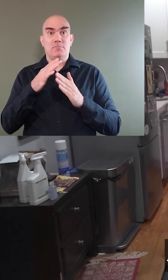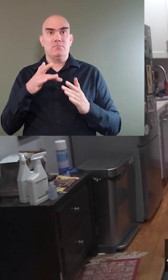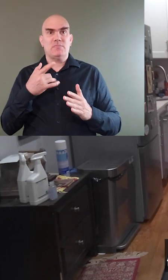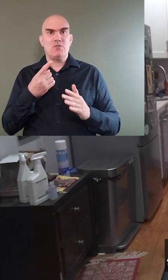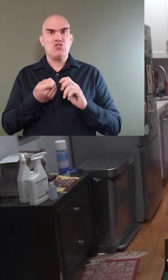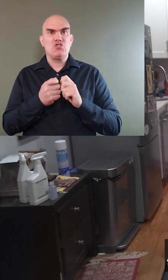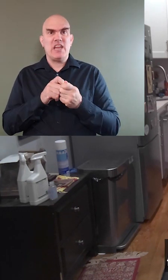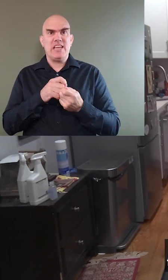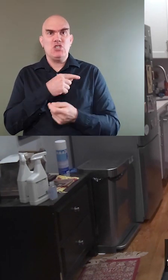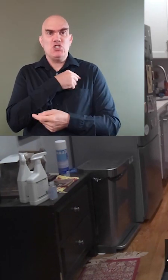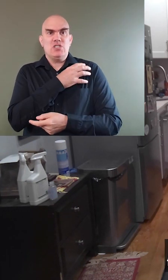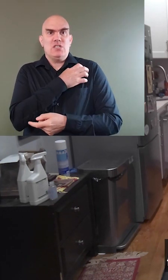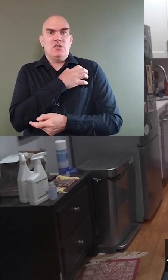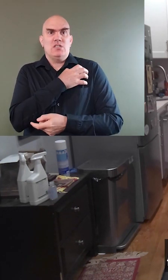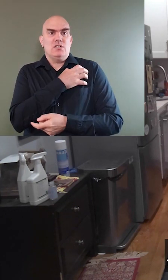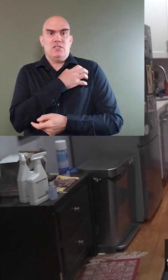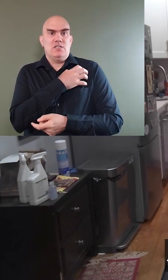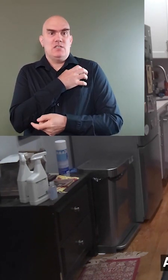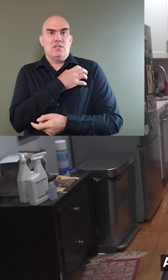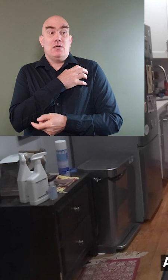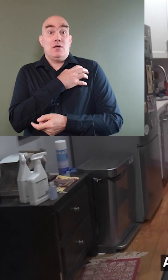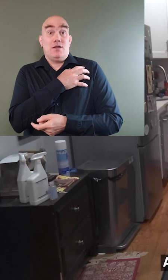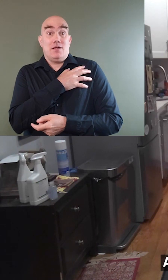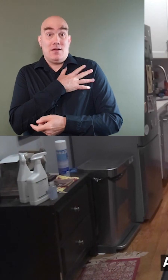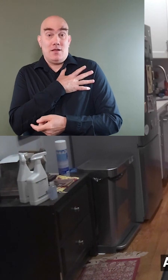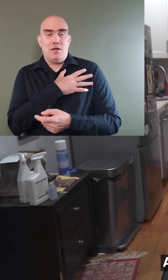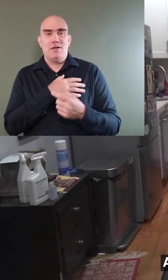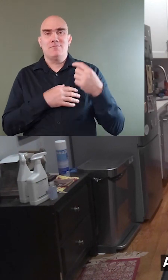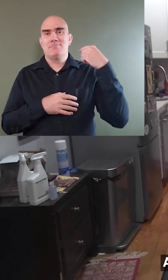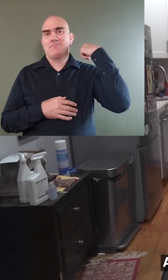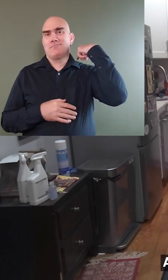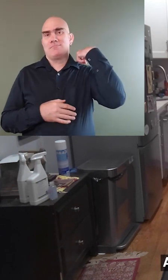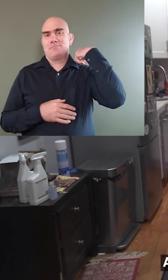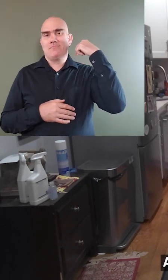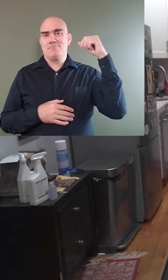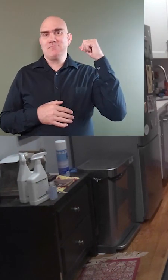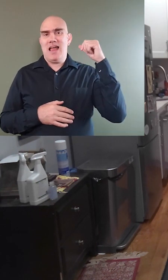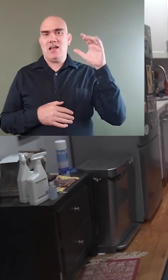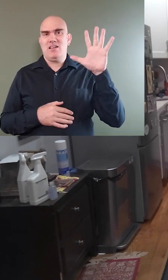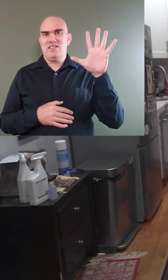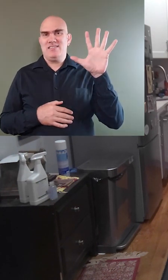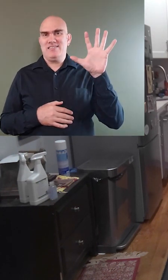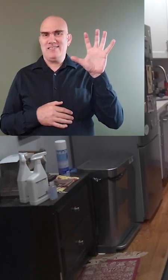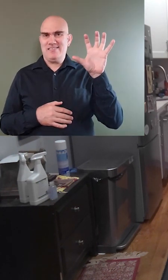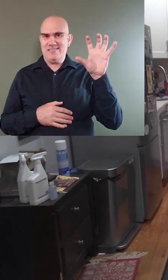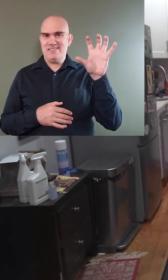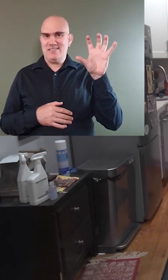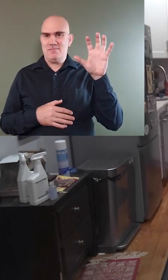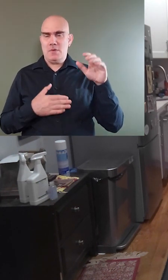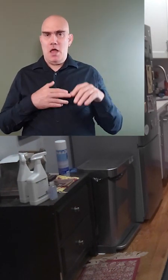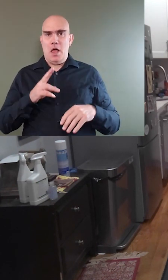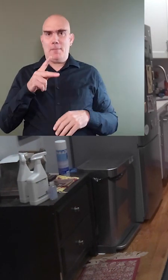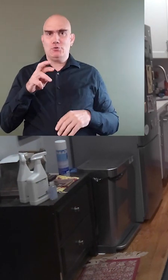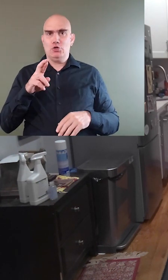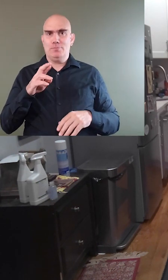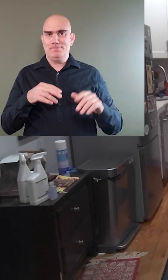something changes. As it starts to reach back, I feel now in my